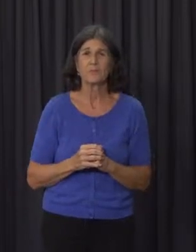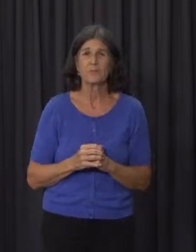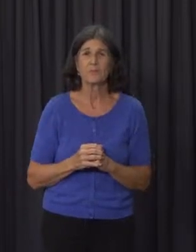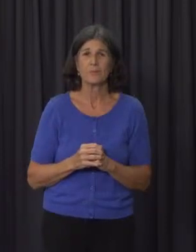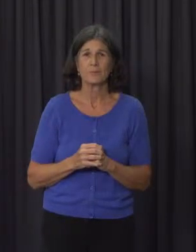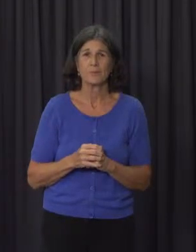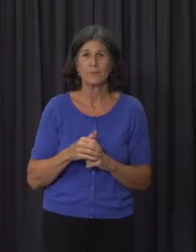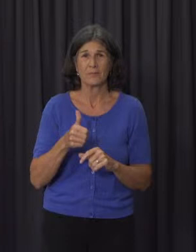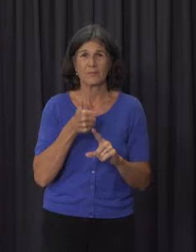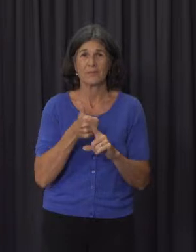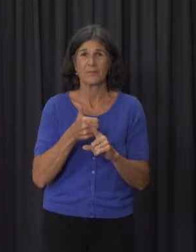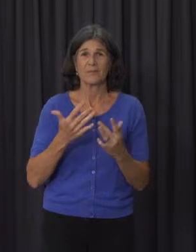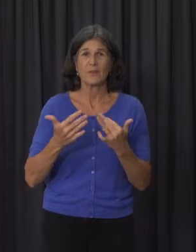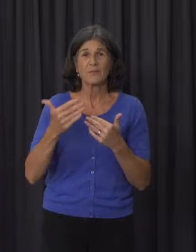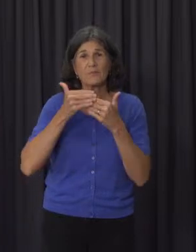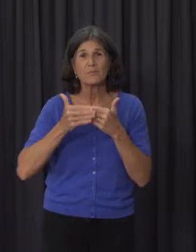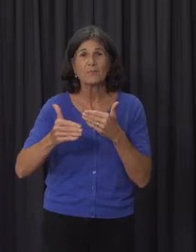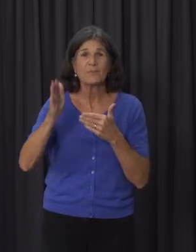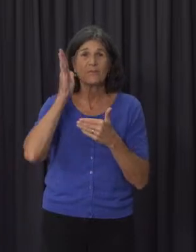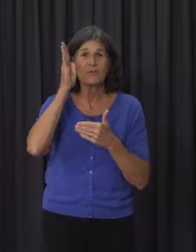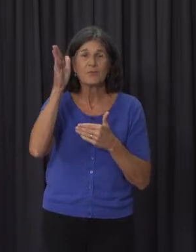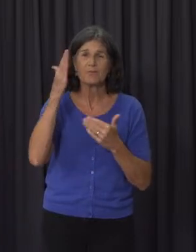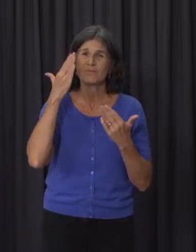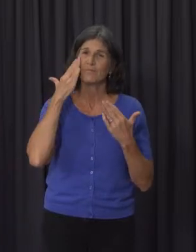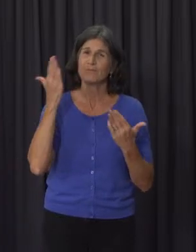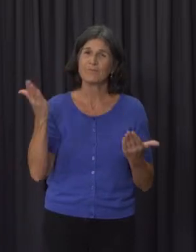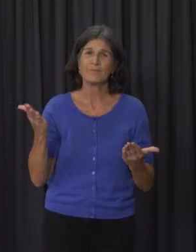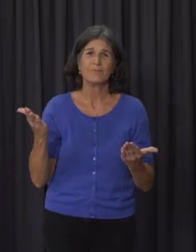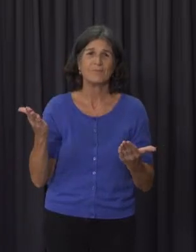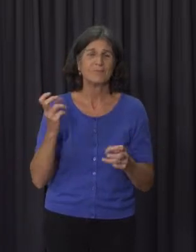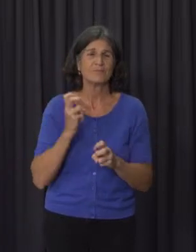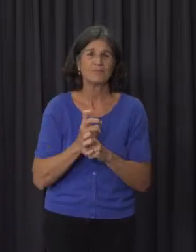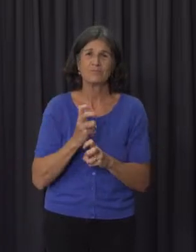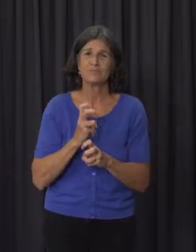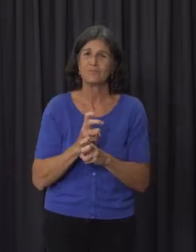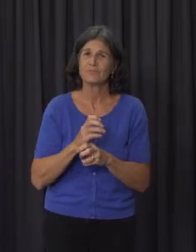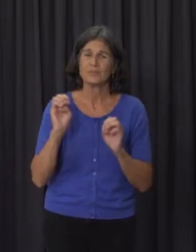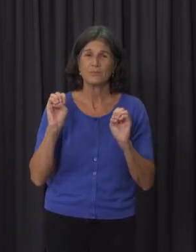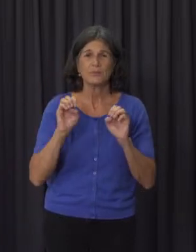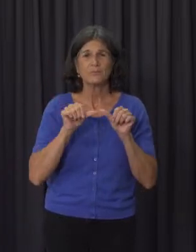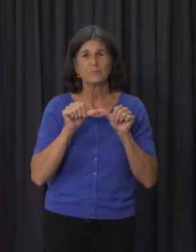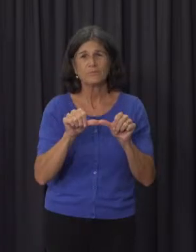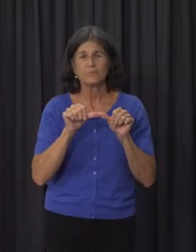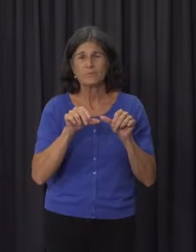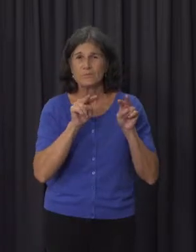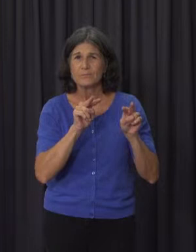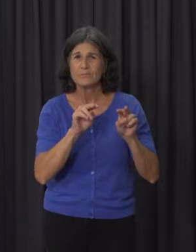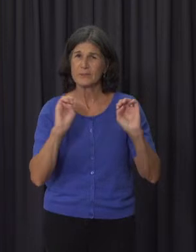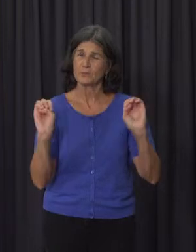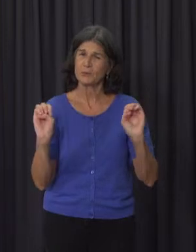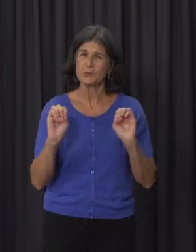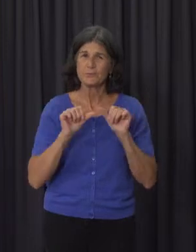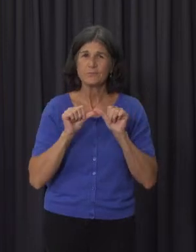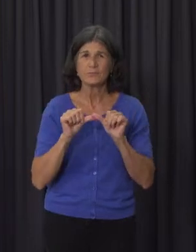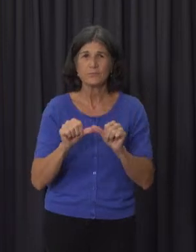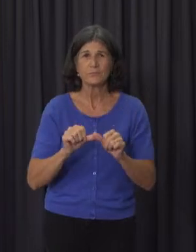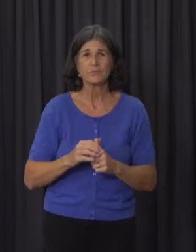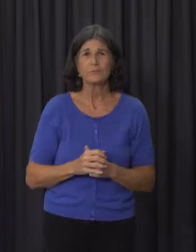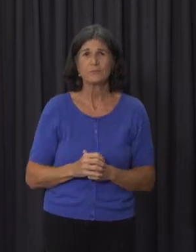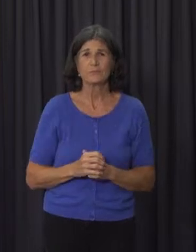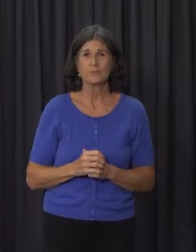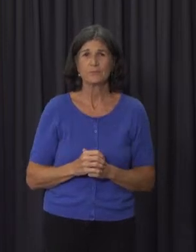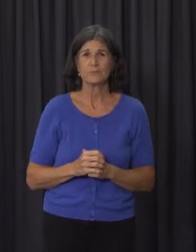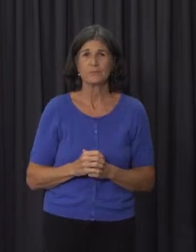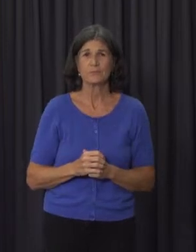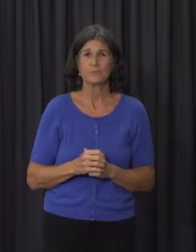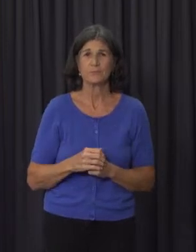but emergency officials continue to do everything possible to support. As Minister of Agriculture and Irrigation, and as a rancher